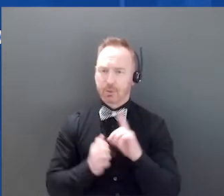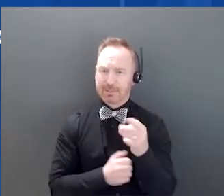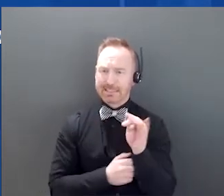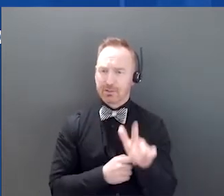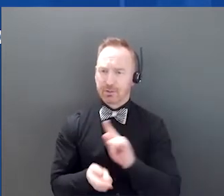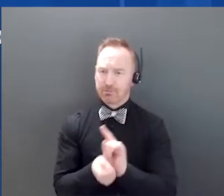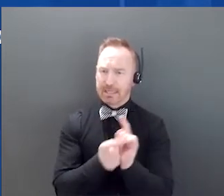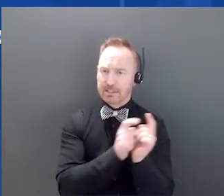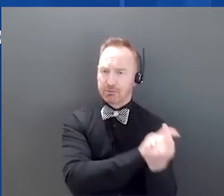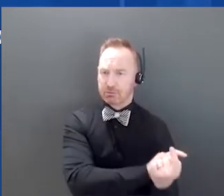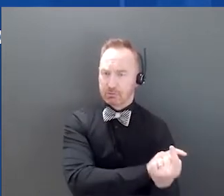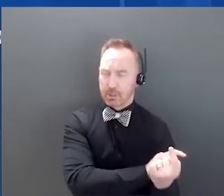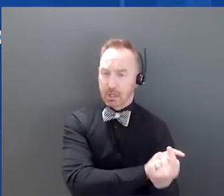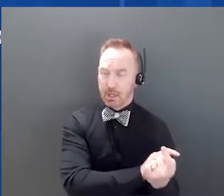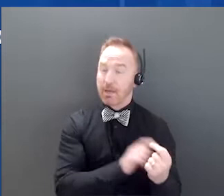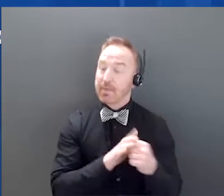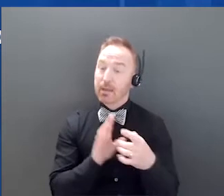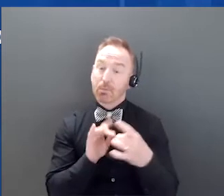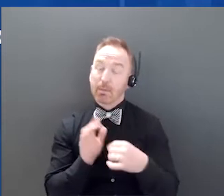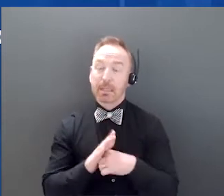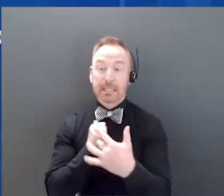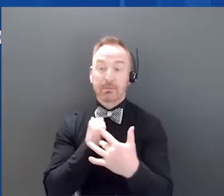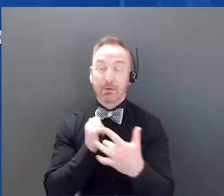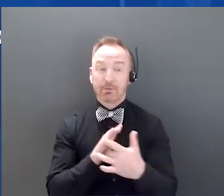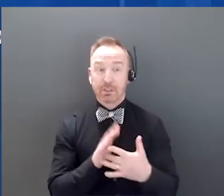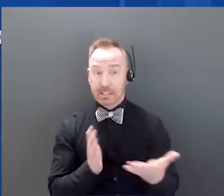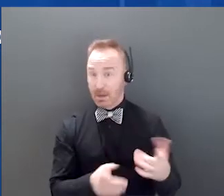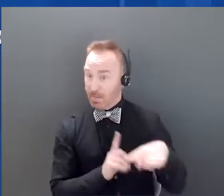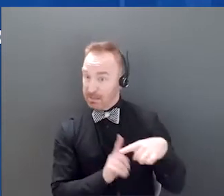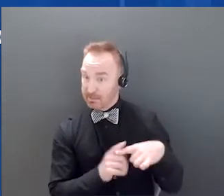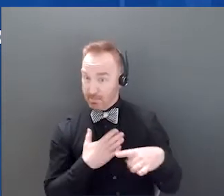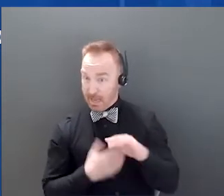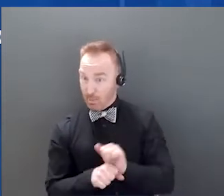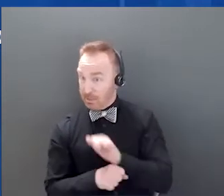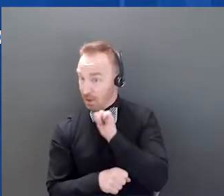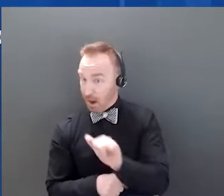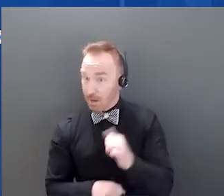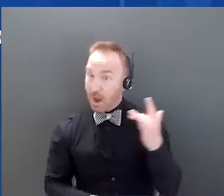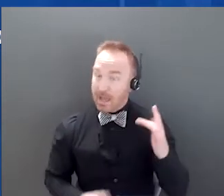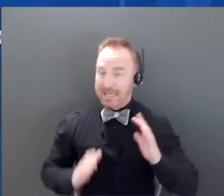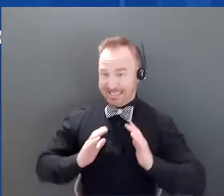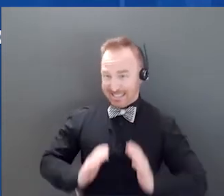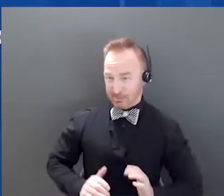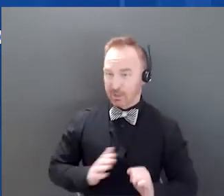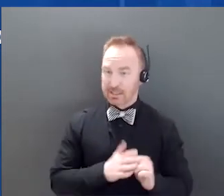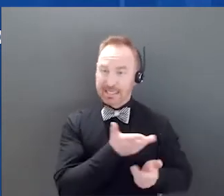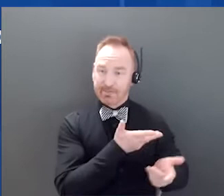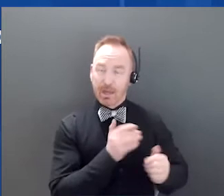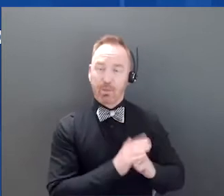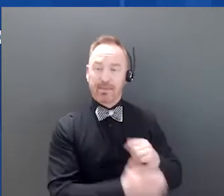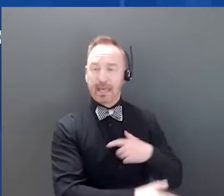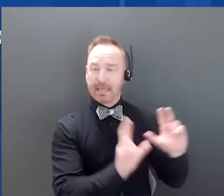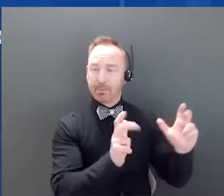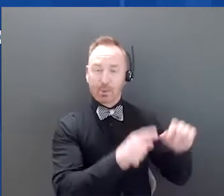employment. They noted, I don't think technology would be a good thing in my job because customers could interface with a computer screen and it tells them